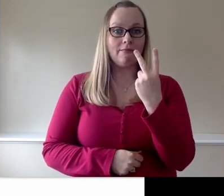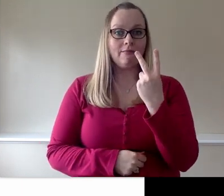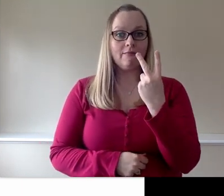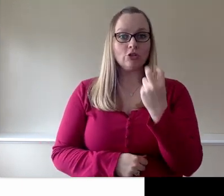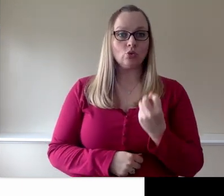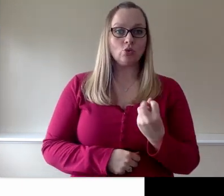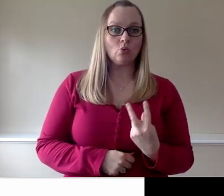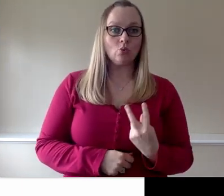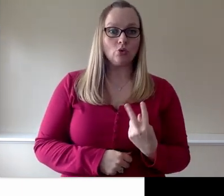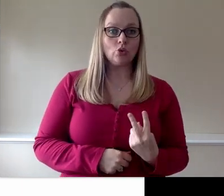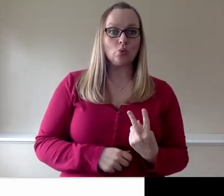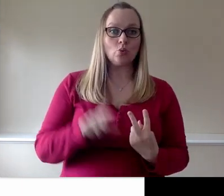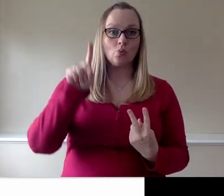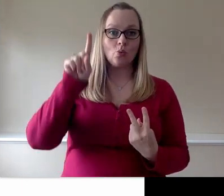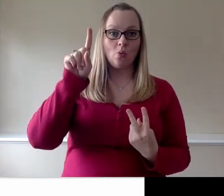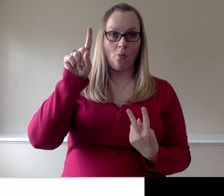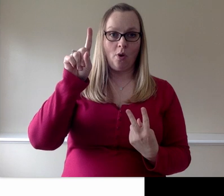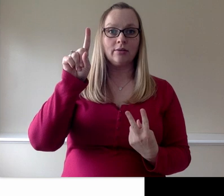the 1, put the 2 down.